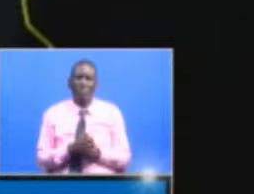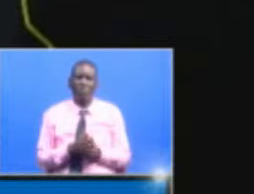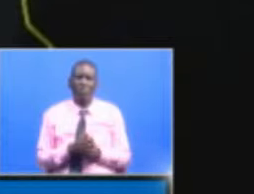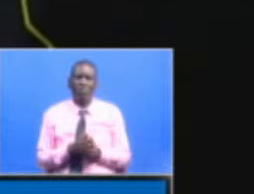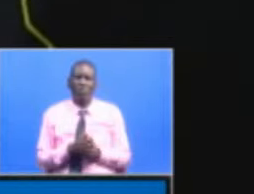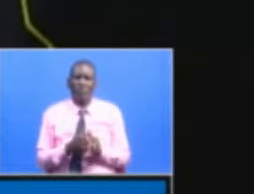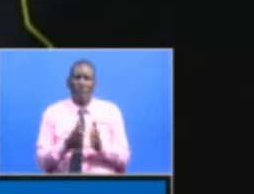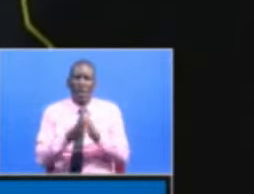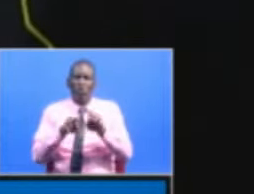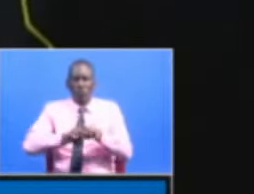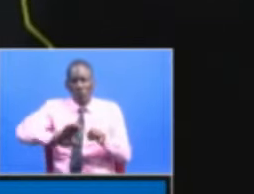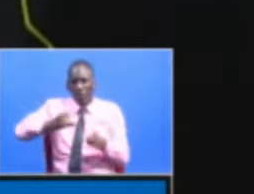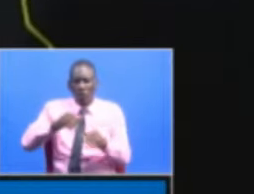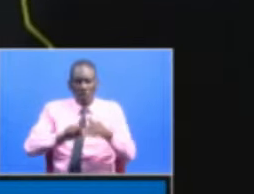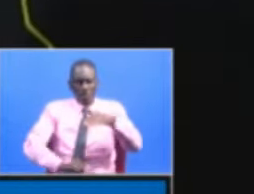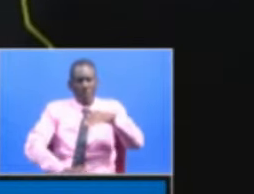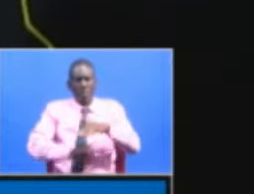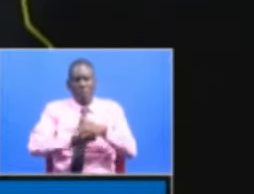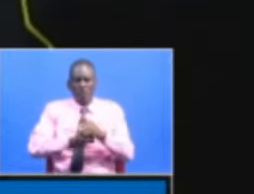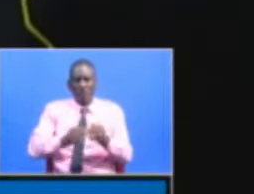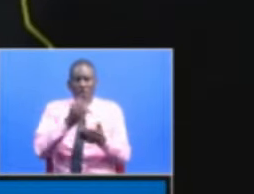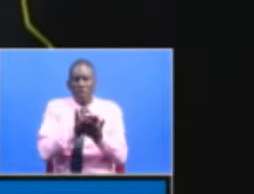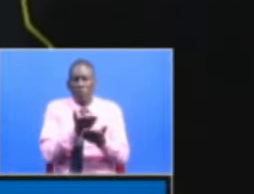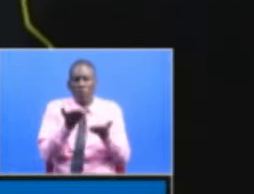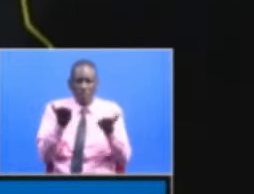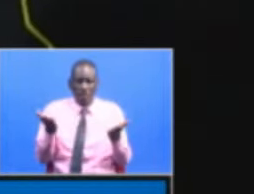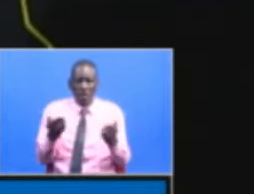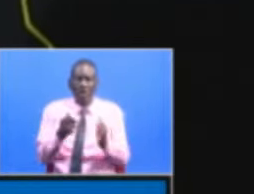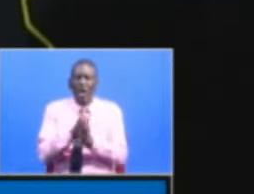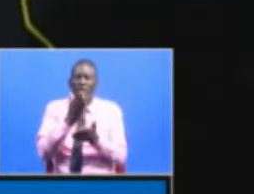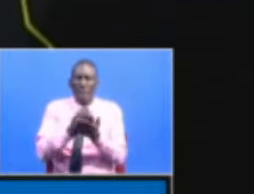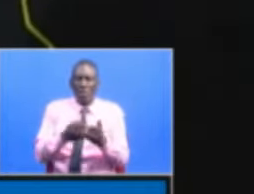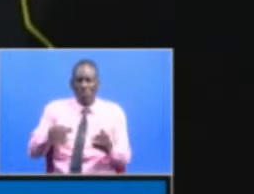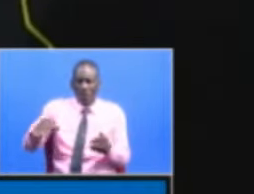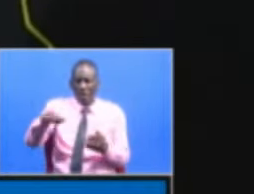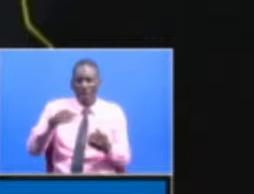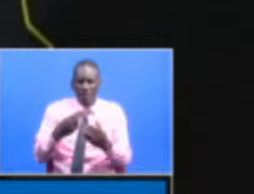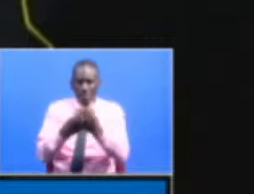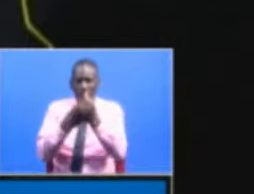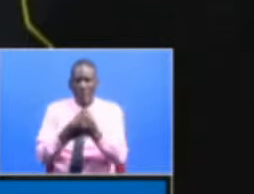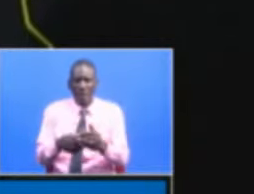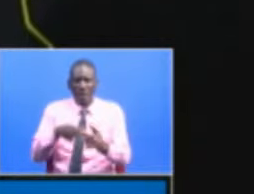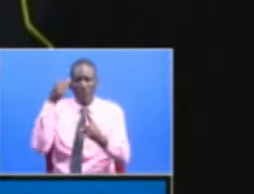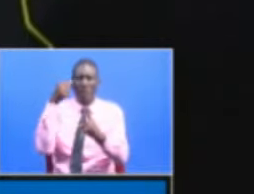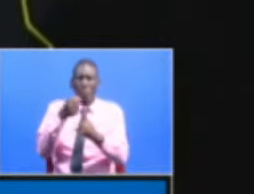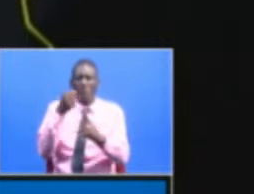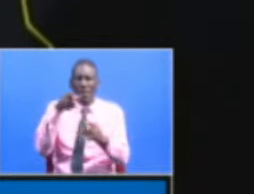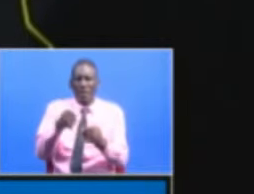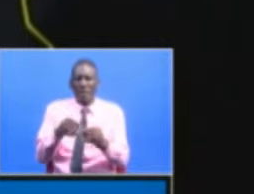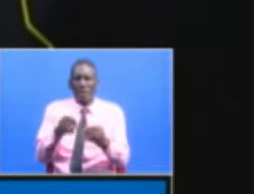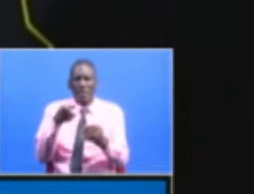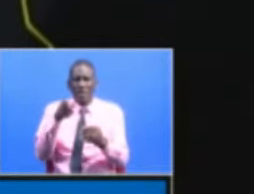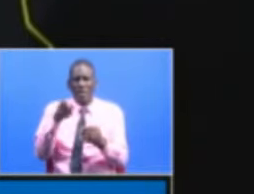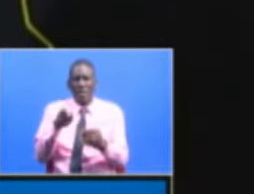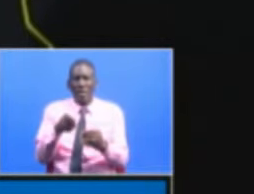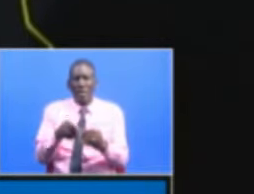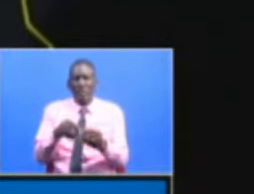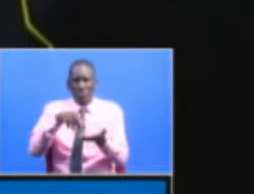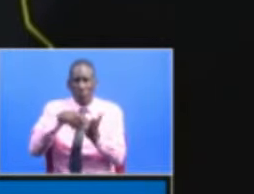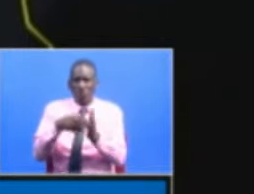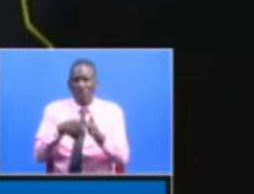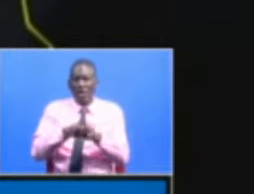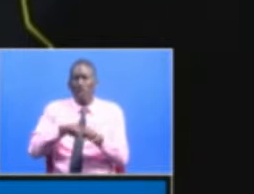and the county has been supporting with this, some of this, and some of the local partners that have heavily impacted this project are like E4 Impact, and they've been